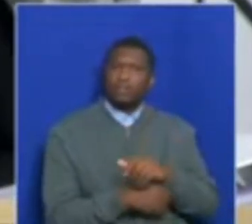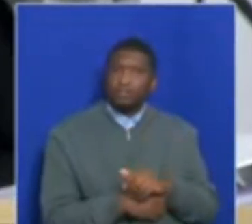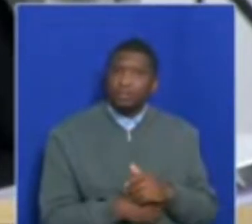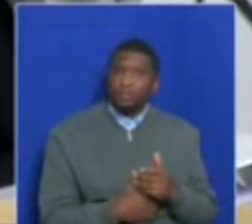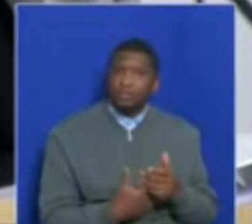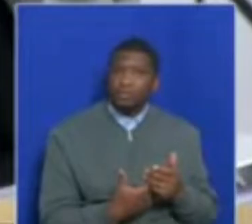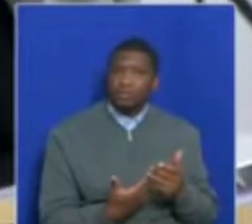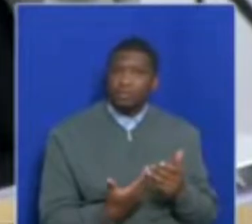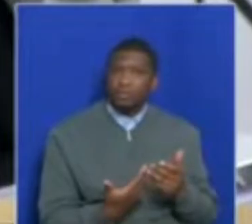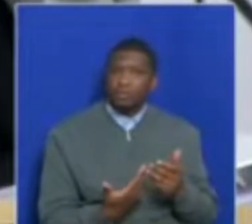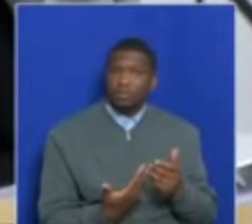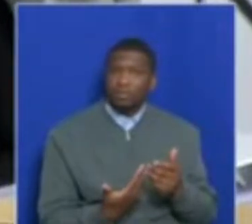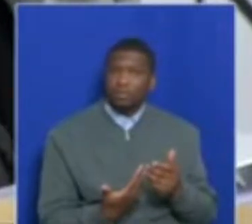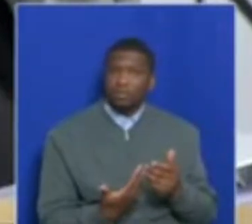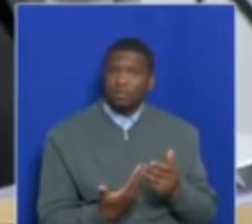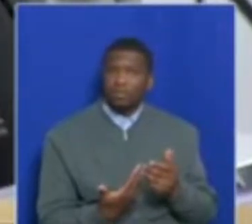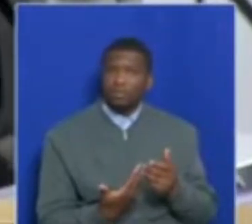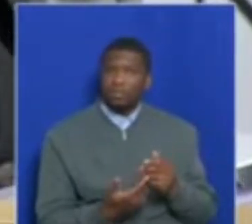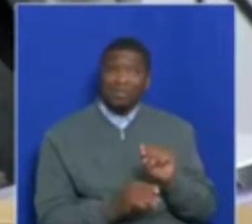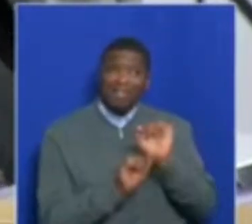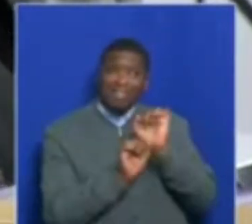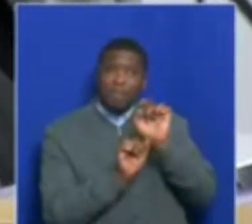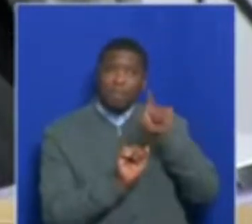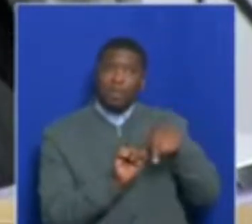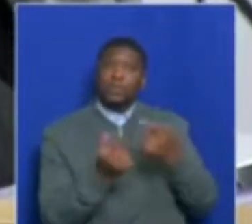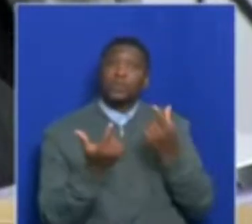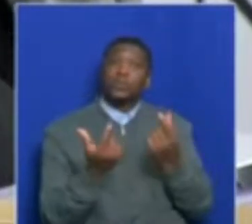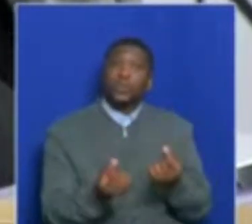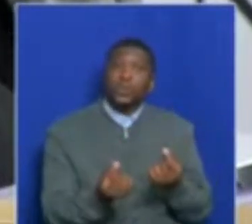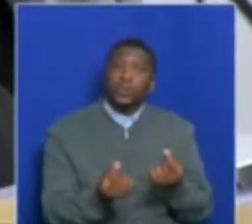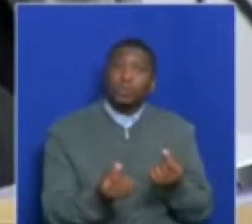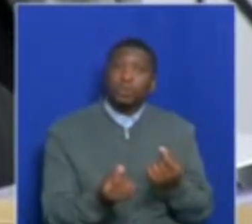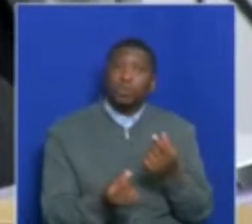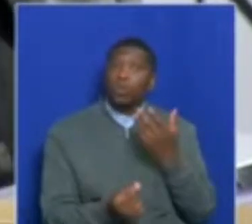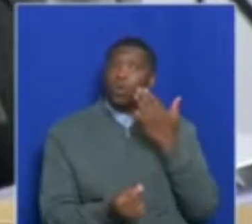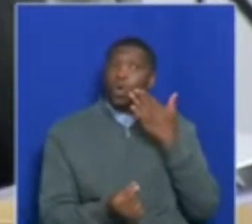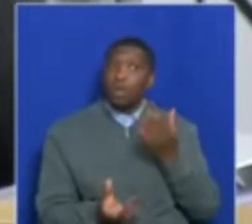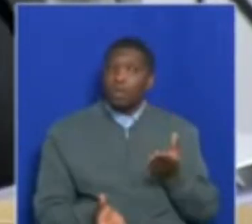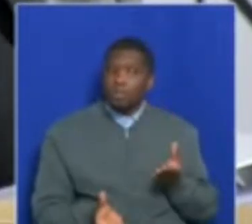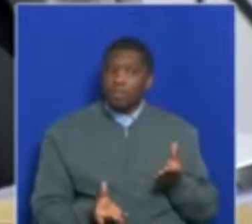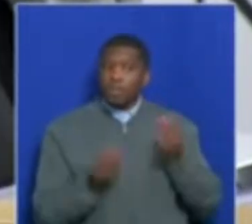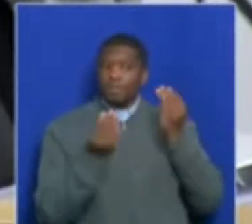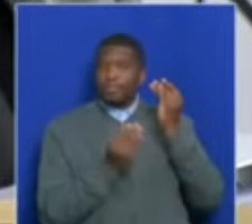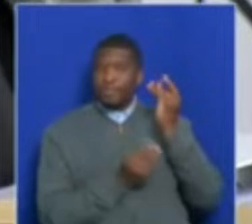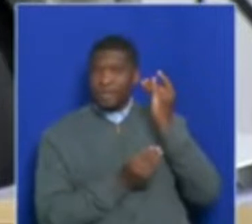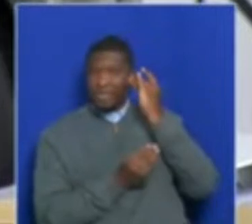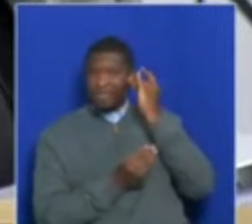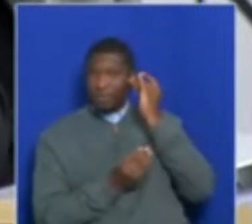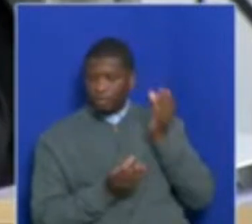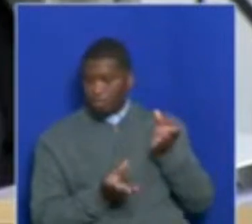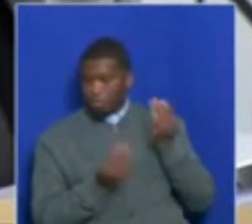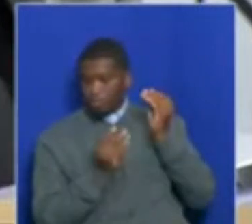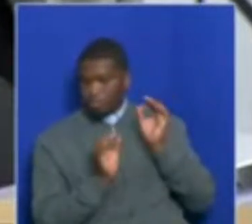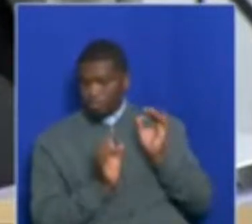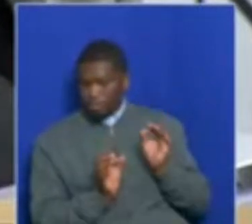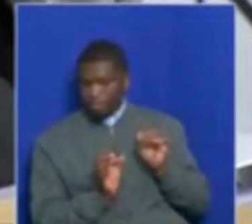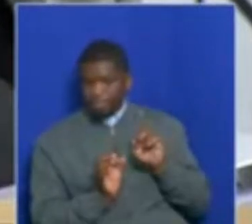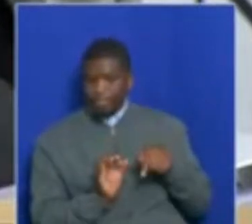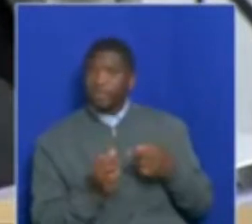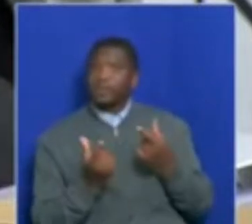they're supposed to do is that when they receive that information, they're supposed to open an